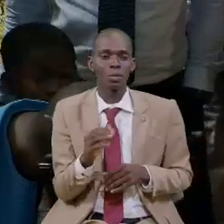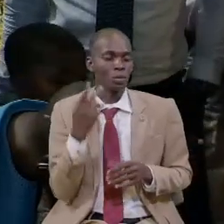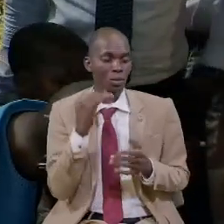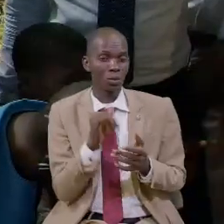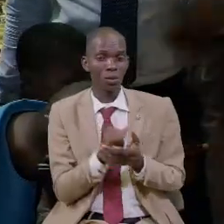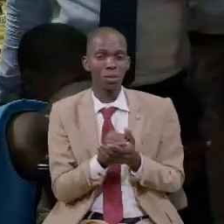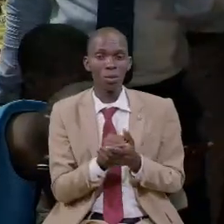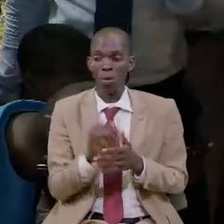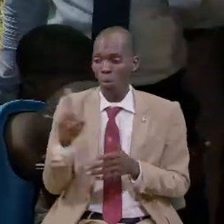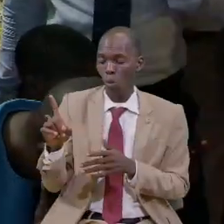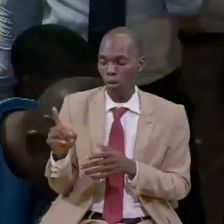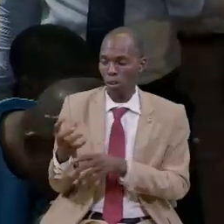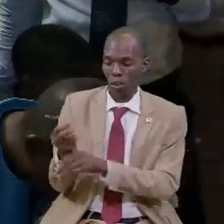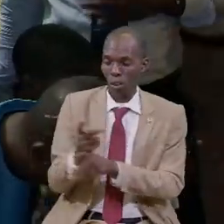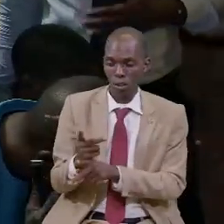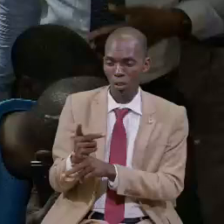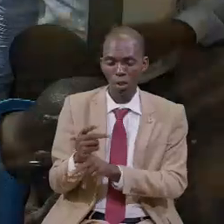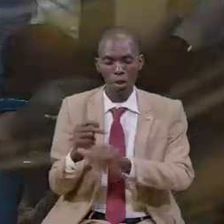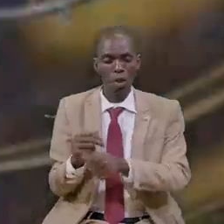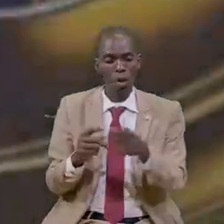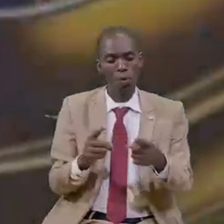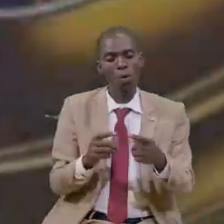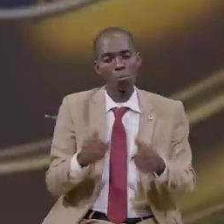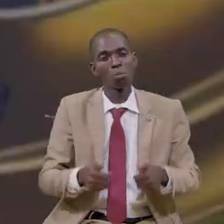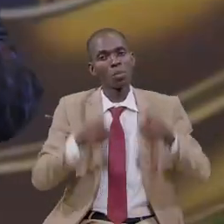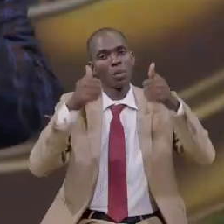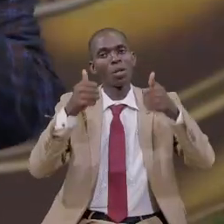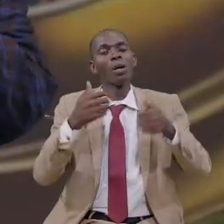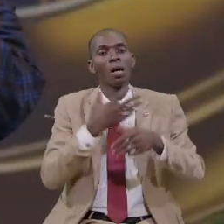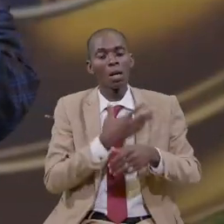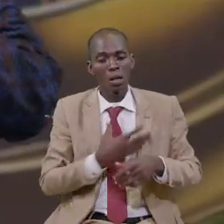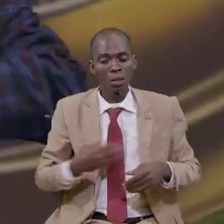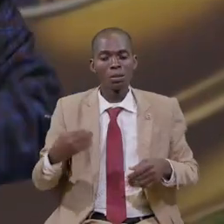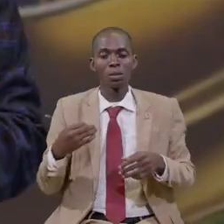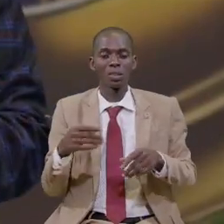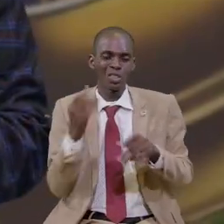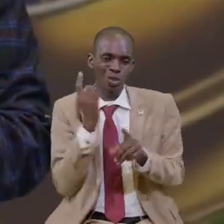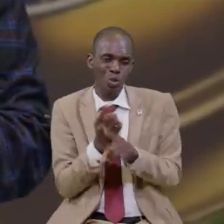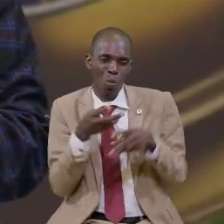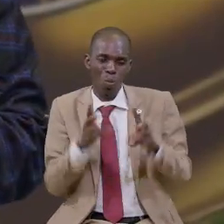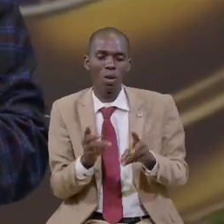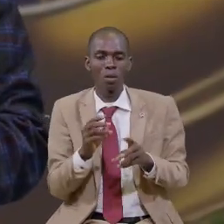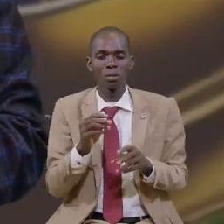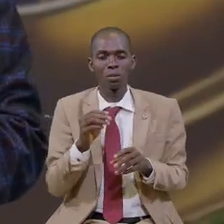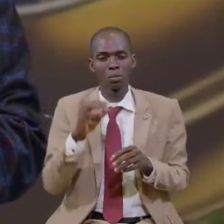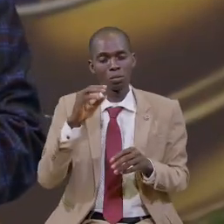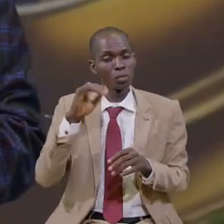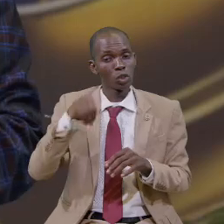other one promoted, as Joseph had said. And they forgot him.